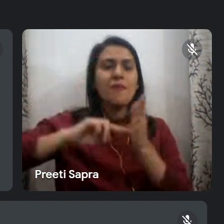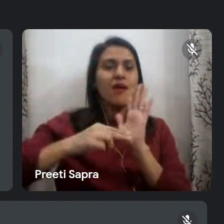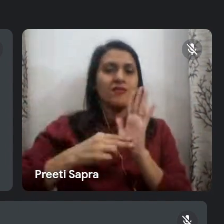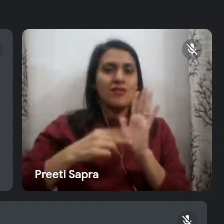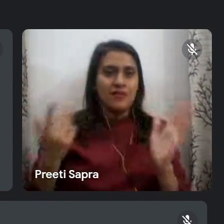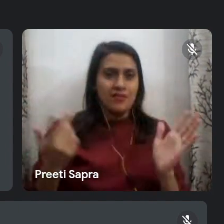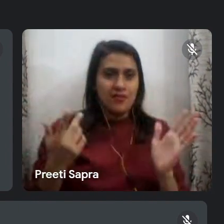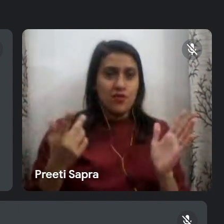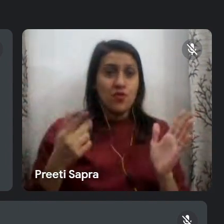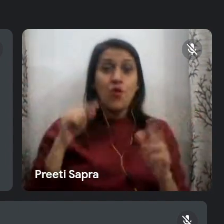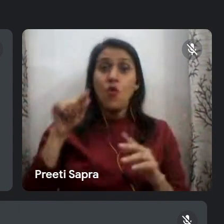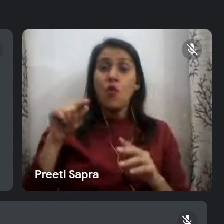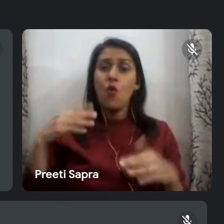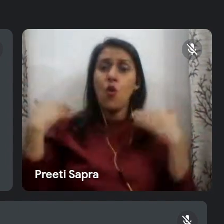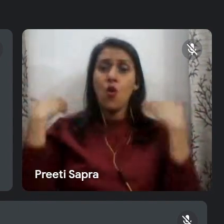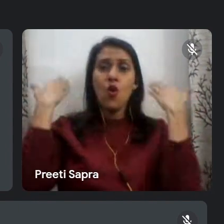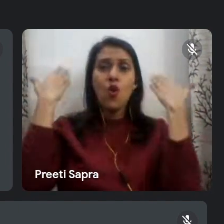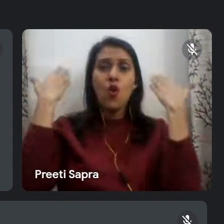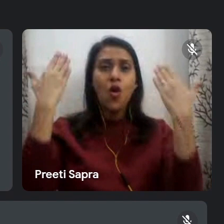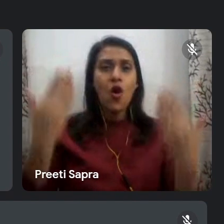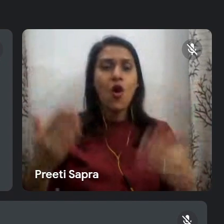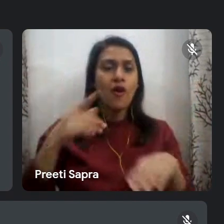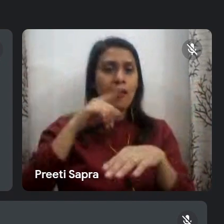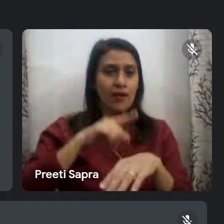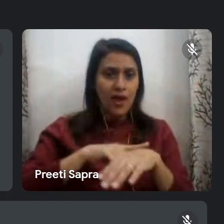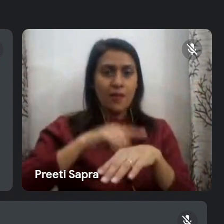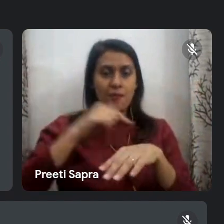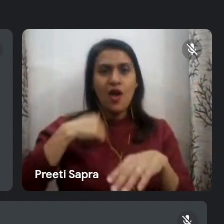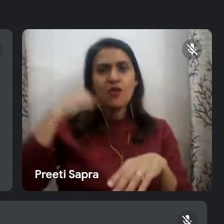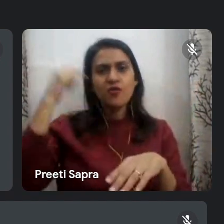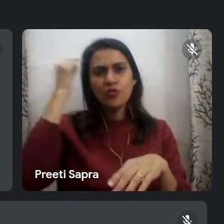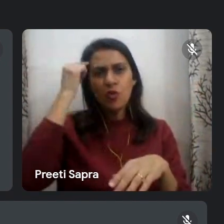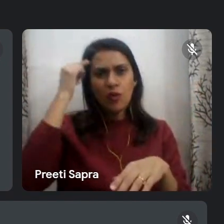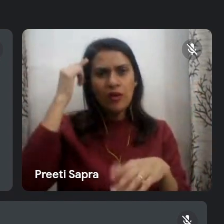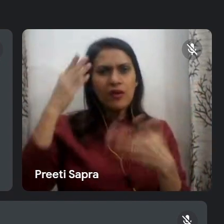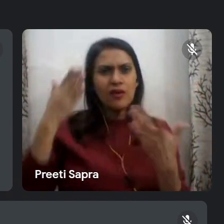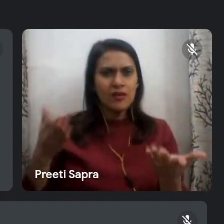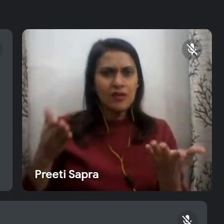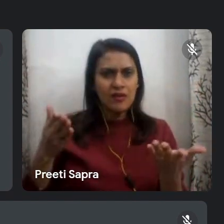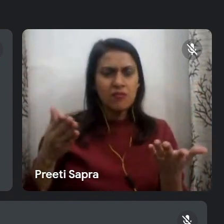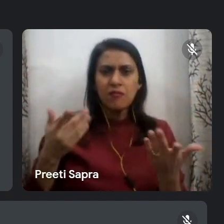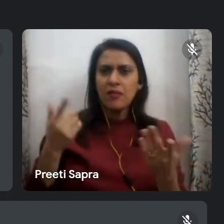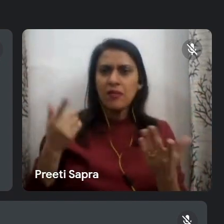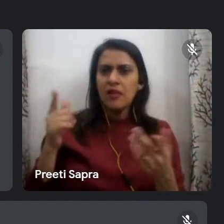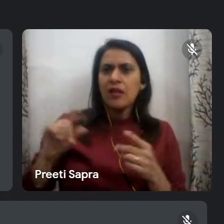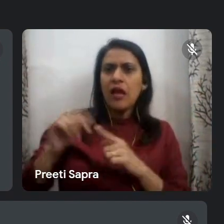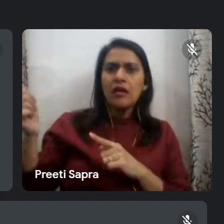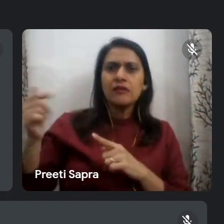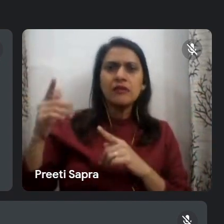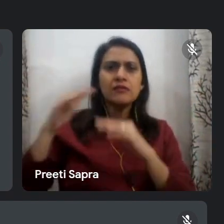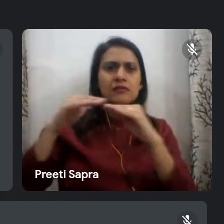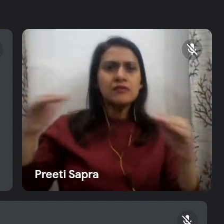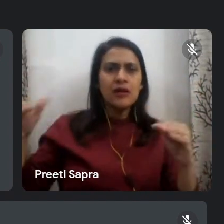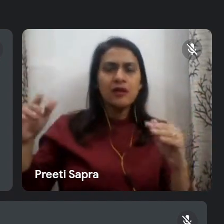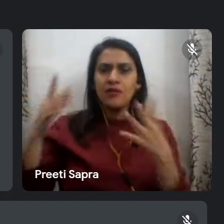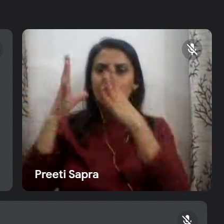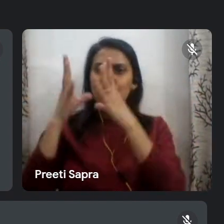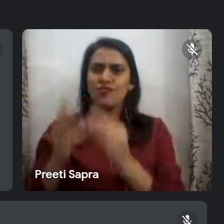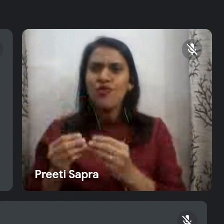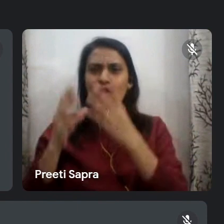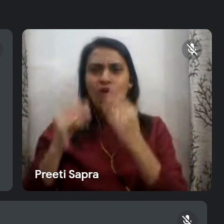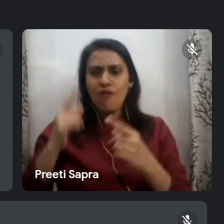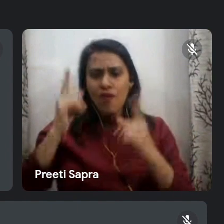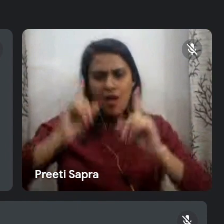for a long time, I thought that I was just this very odd child who couldn't figure things out on my